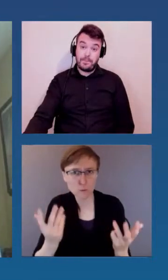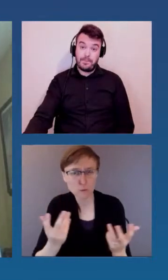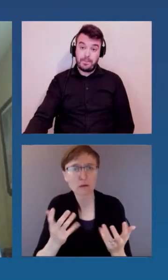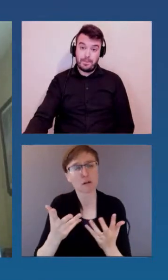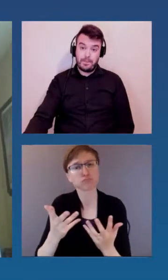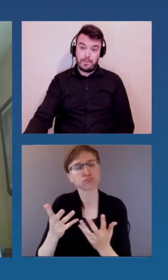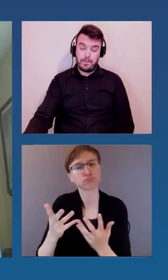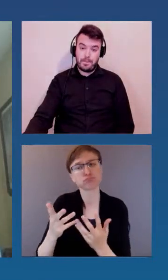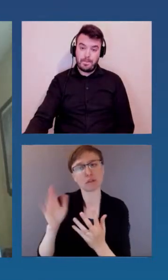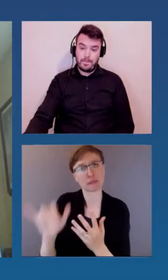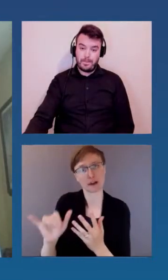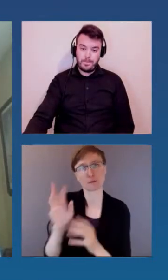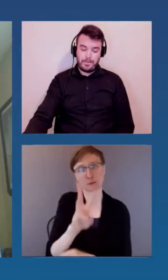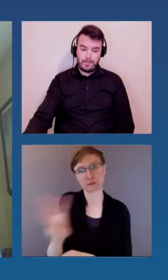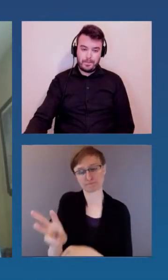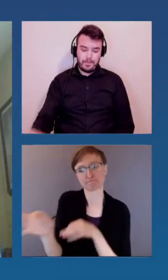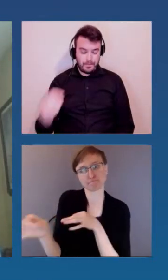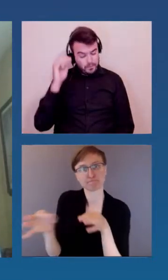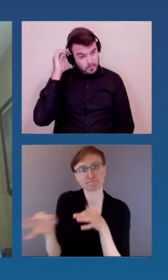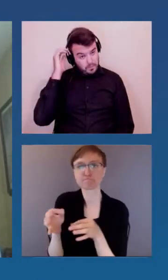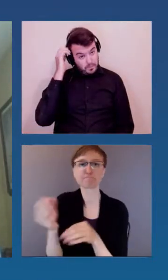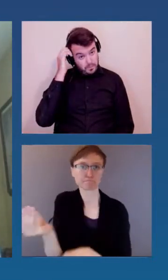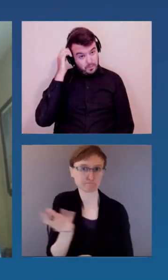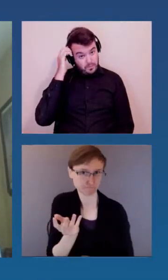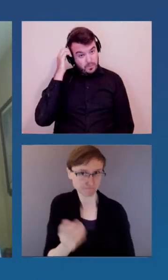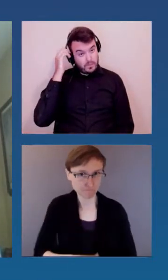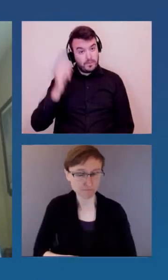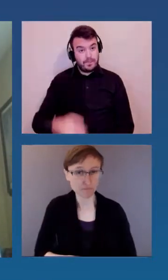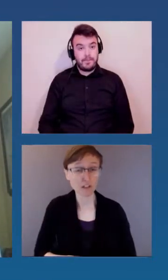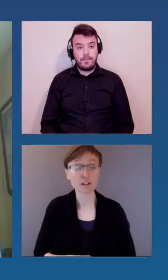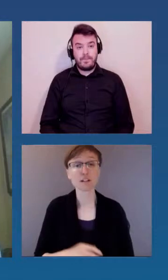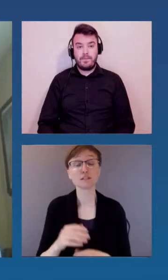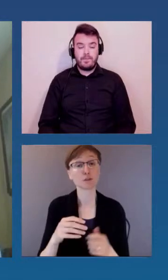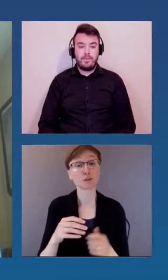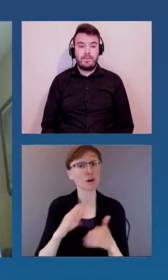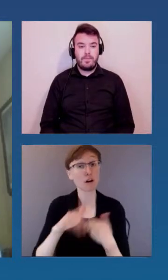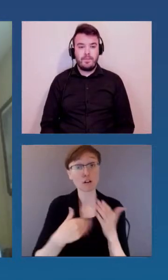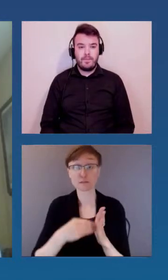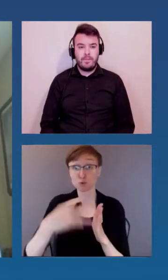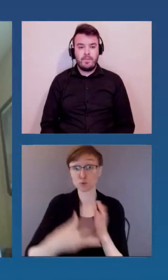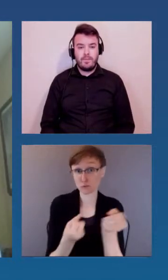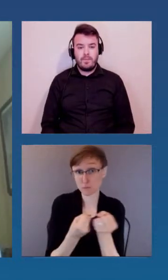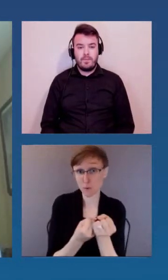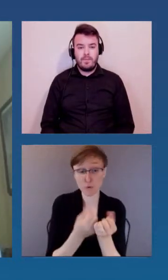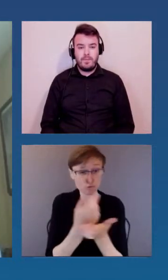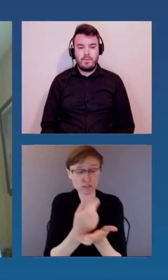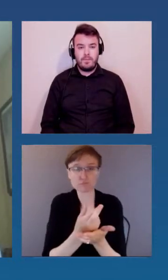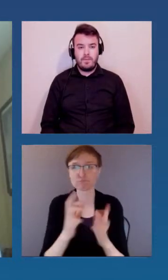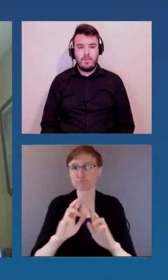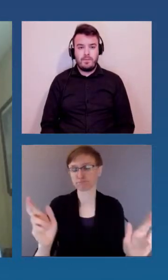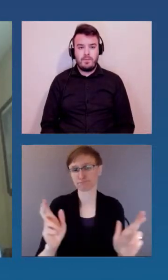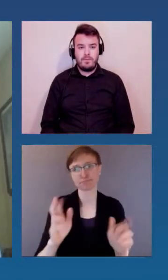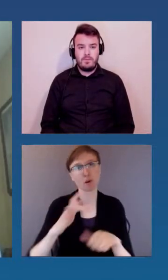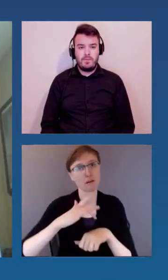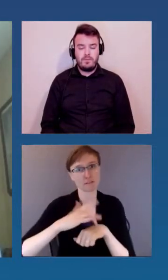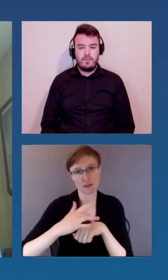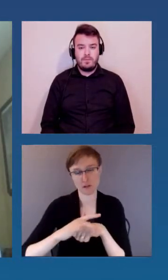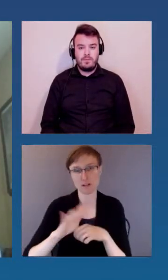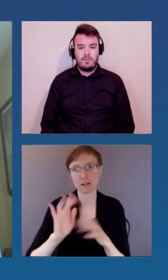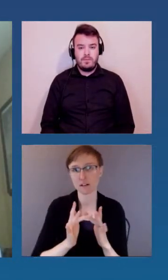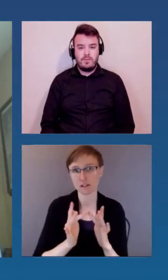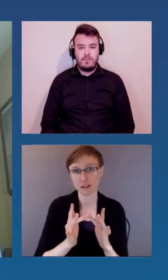has helped us build a plan for the fall term that considers every detail. Some aspects of this plan include students attending campus